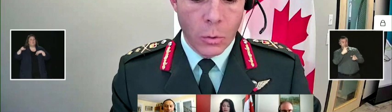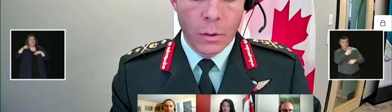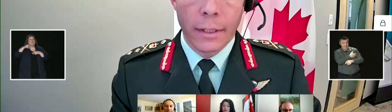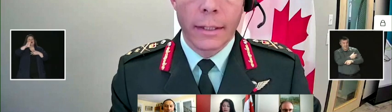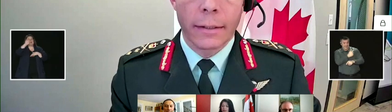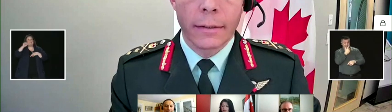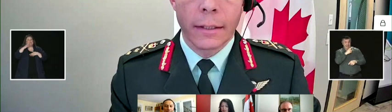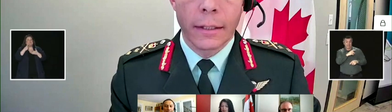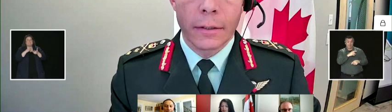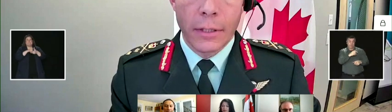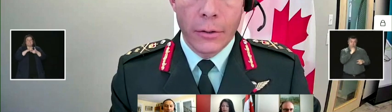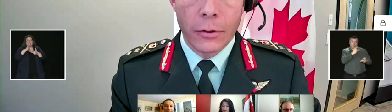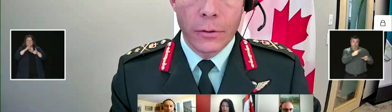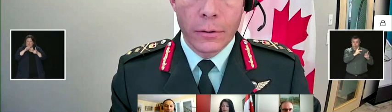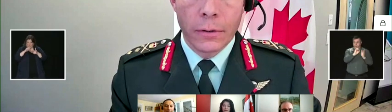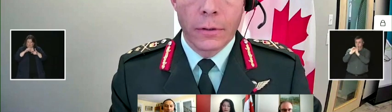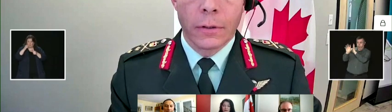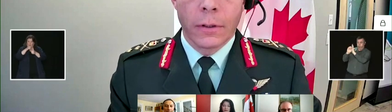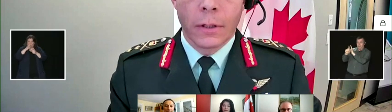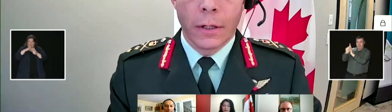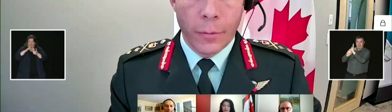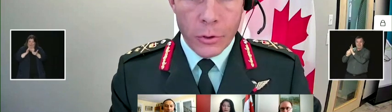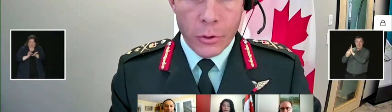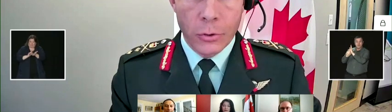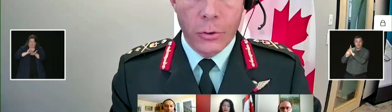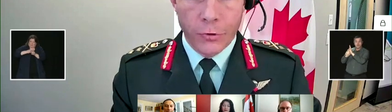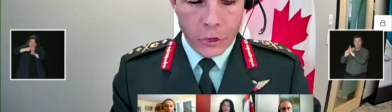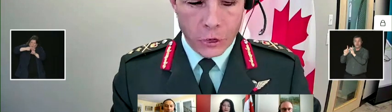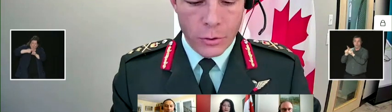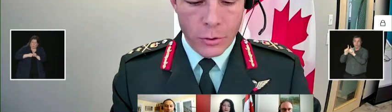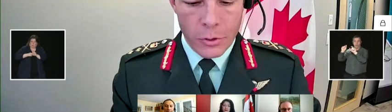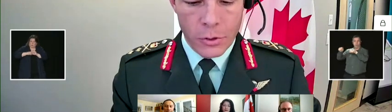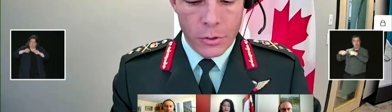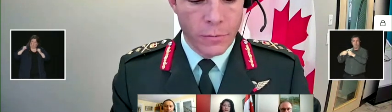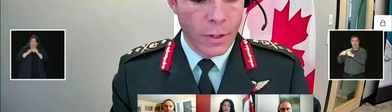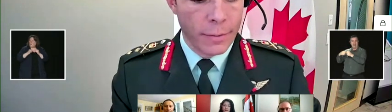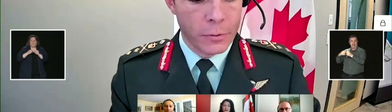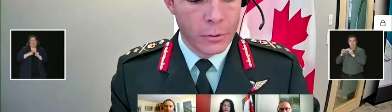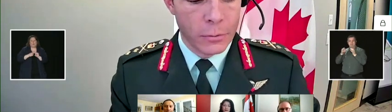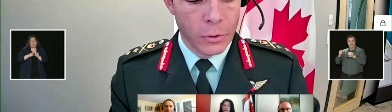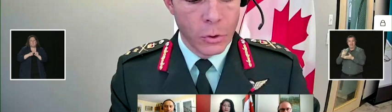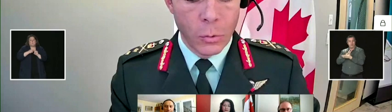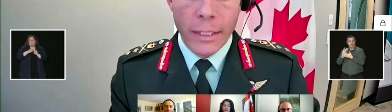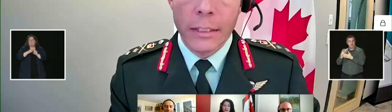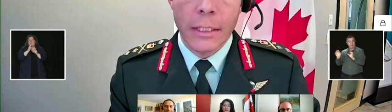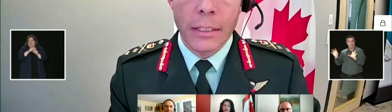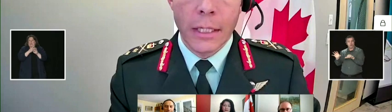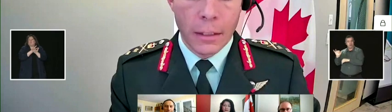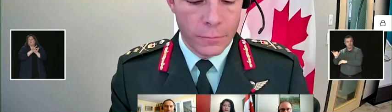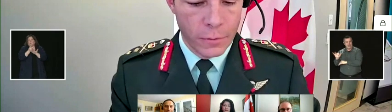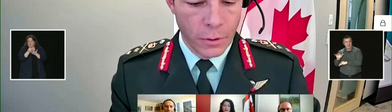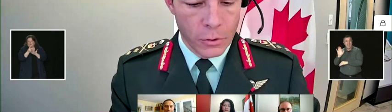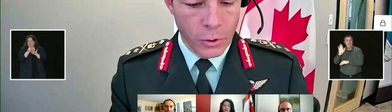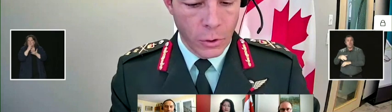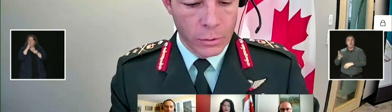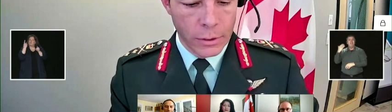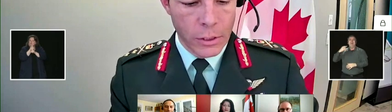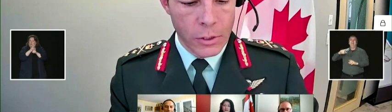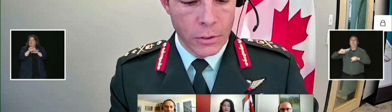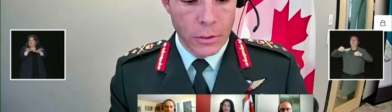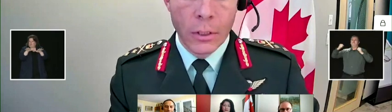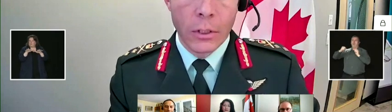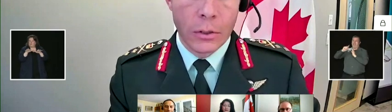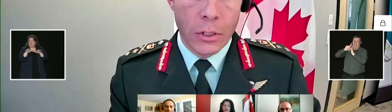to be stored at standard pharmaceutical freezer temperatures for up to 2 weeks instead of